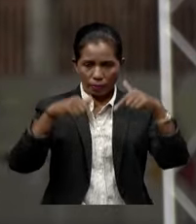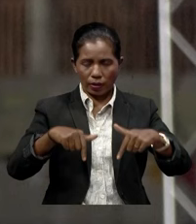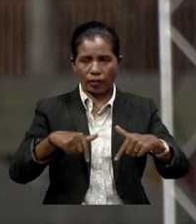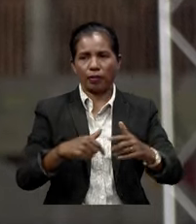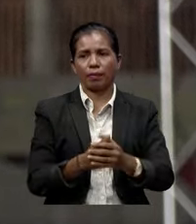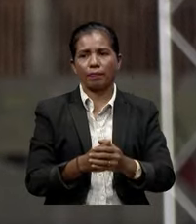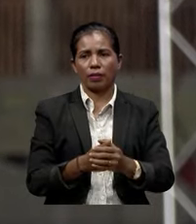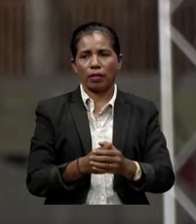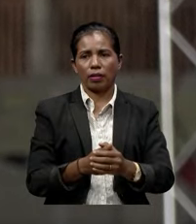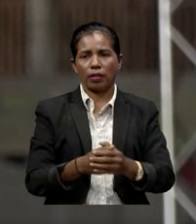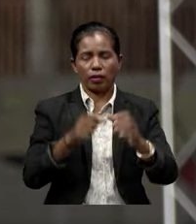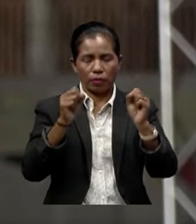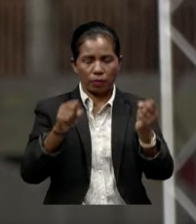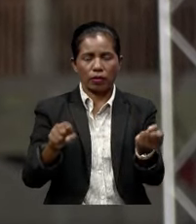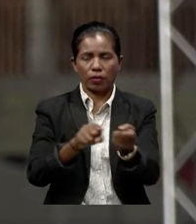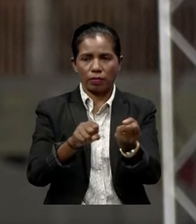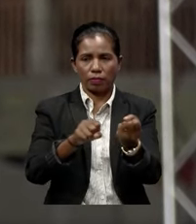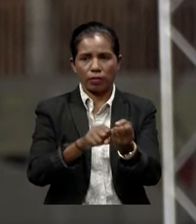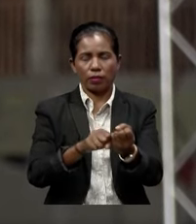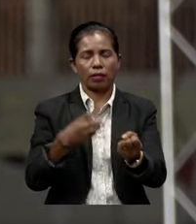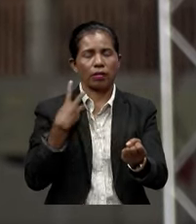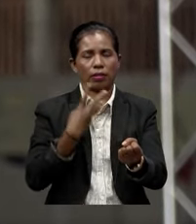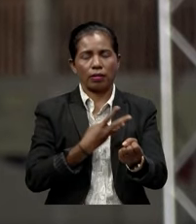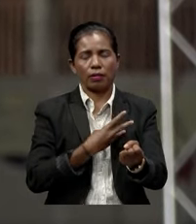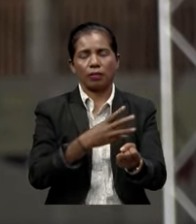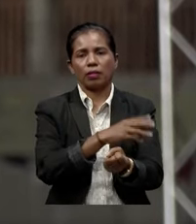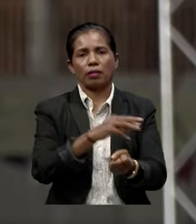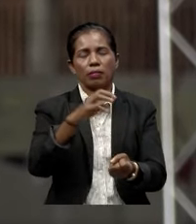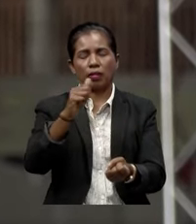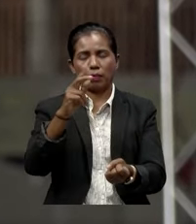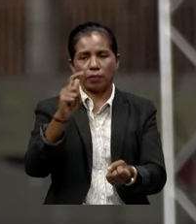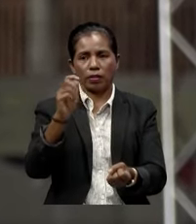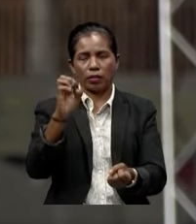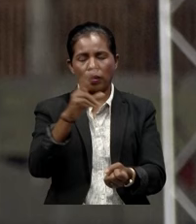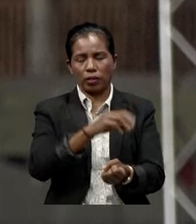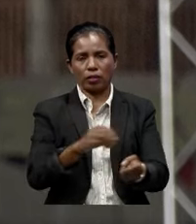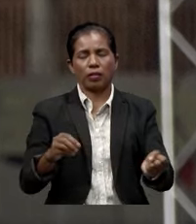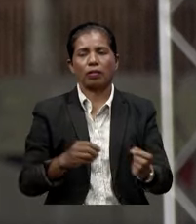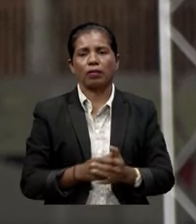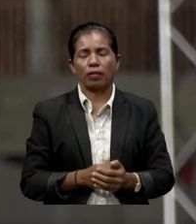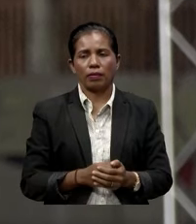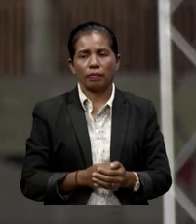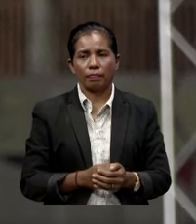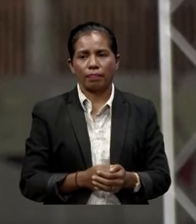to cooperate with Ian Martin, Comrade Samuel.